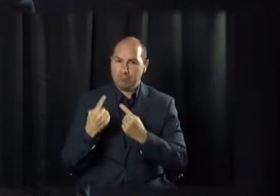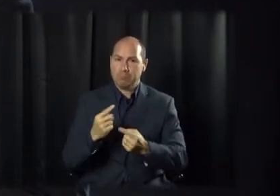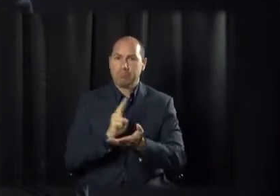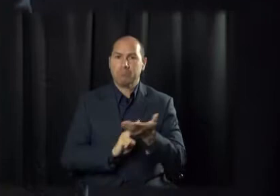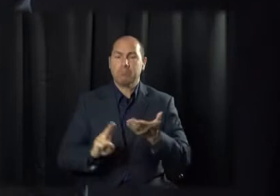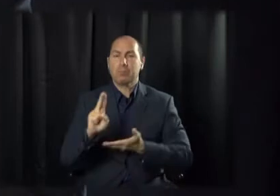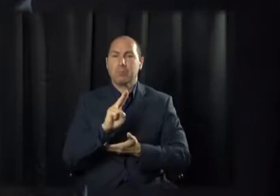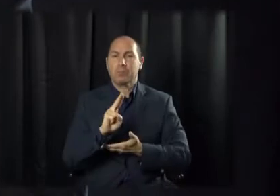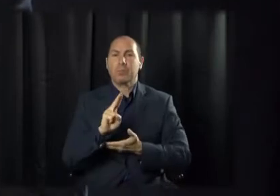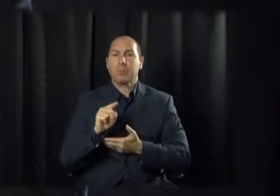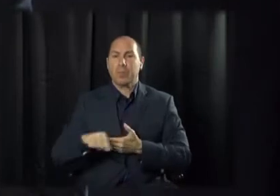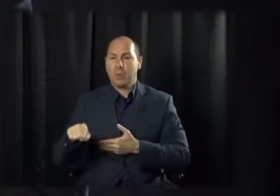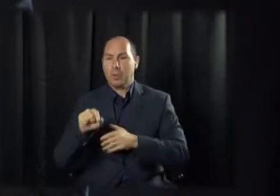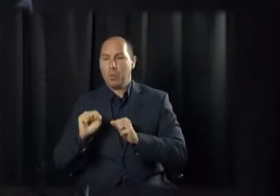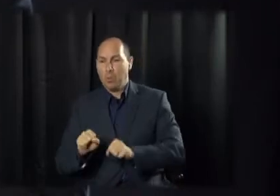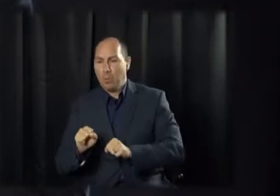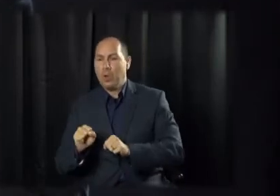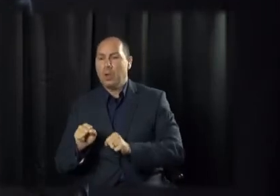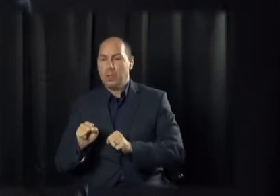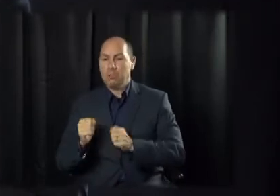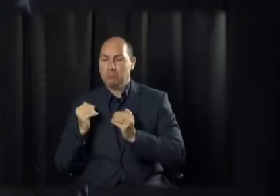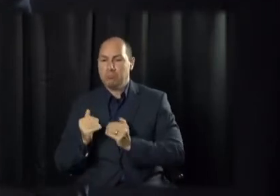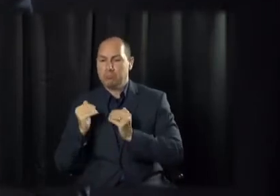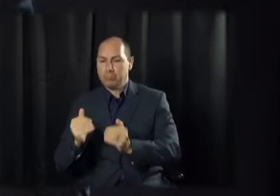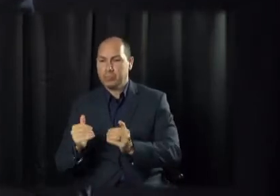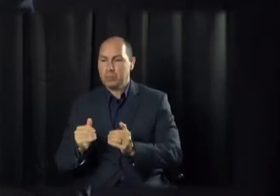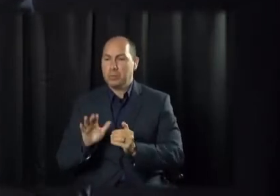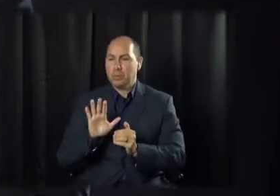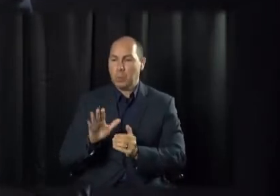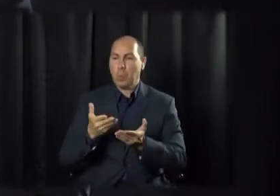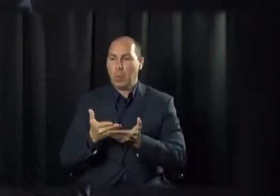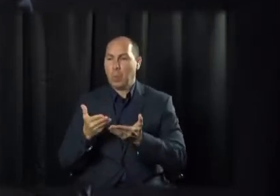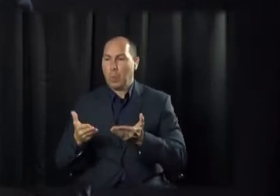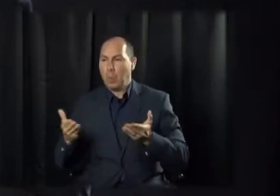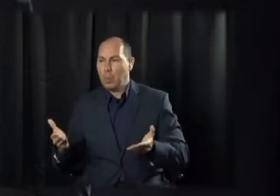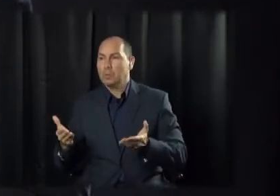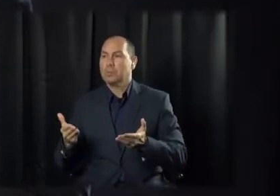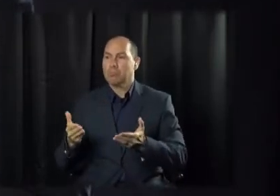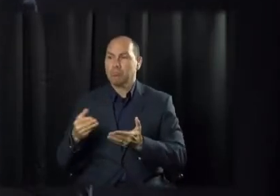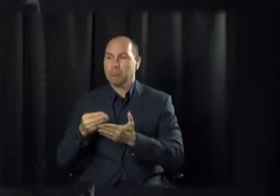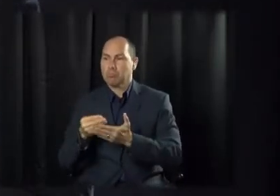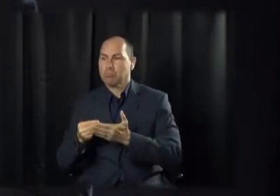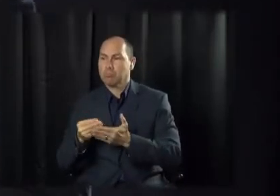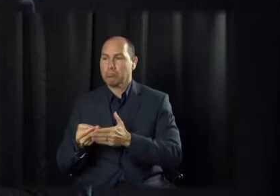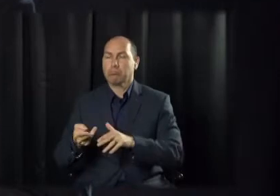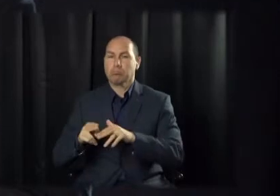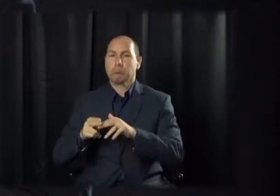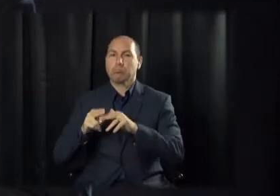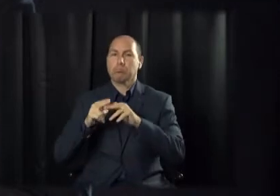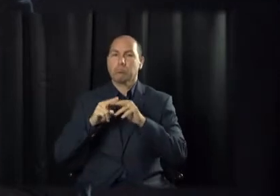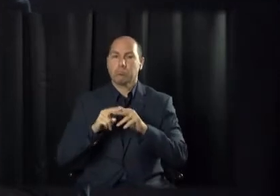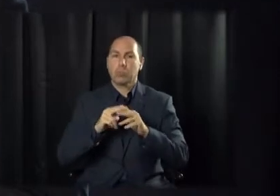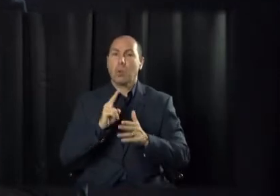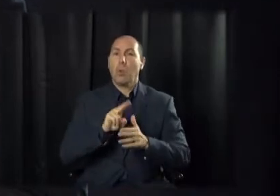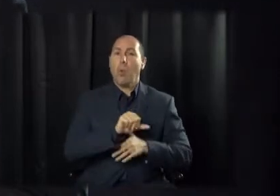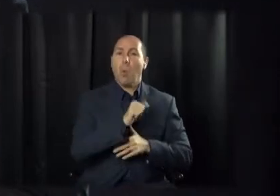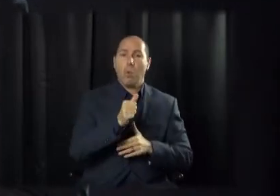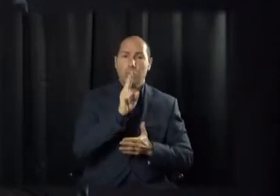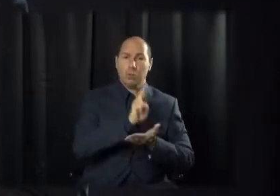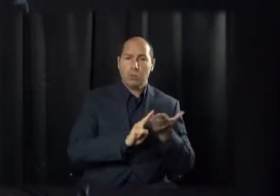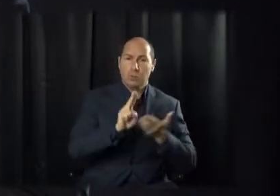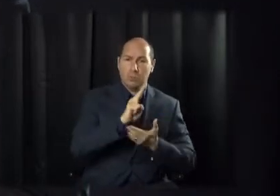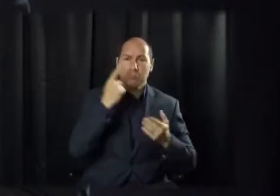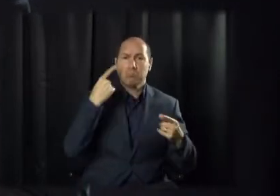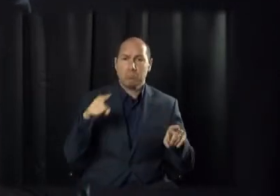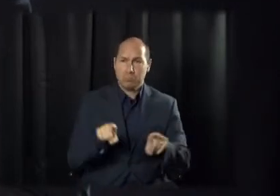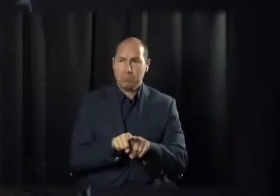come in and increase revenues to offset that reduction in transfer. Some of which the universities agreed to, others they